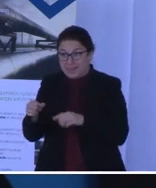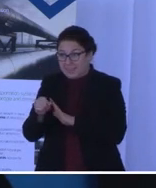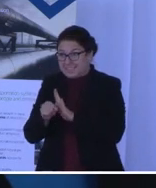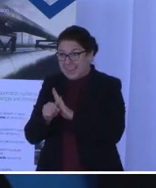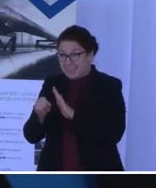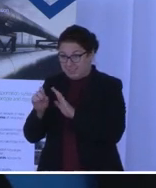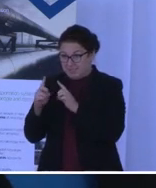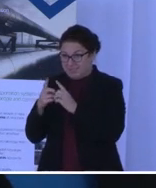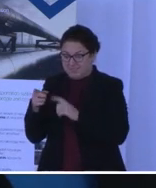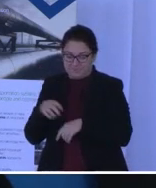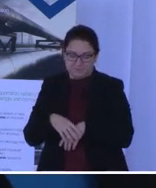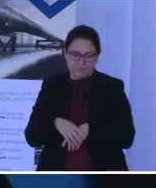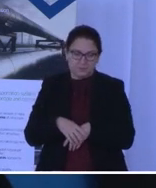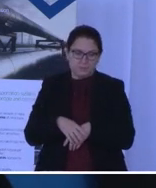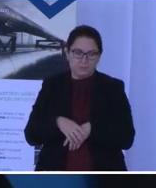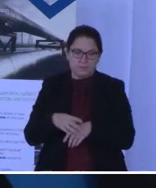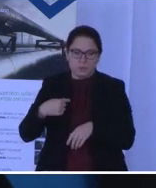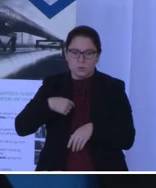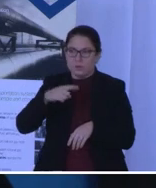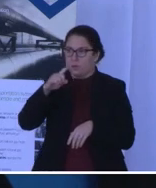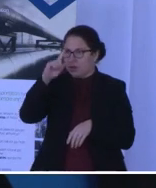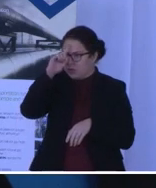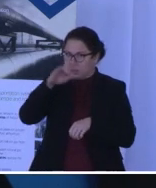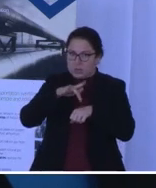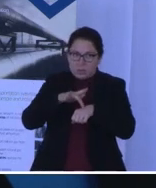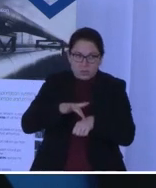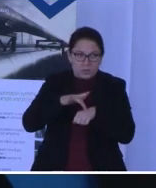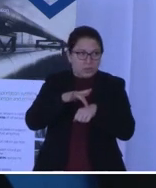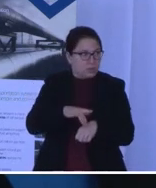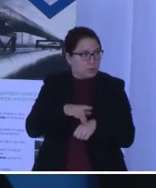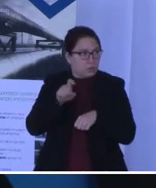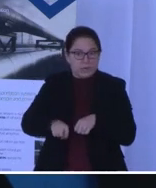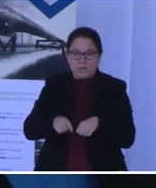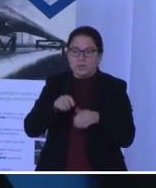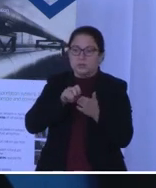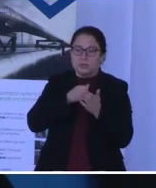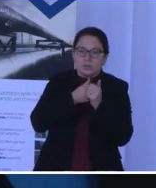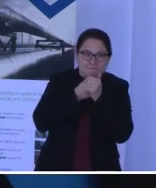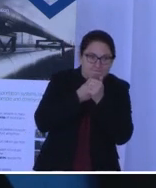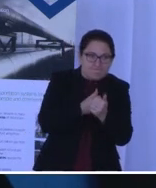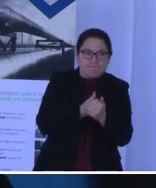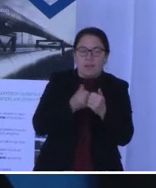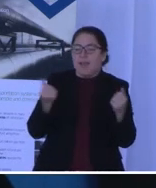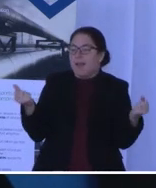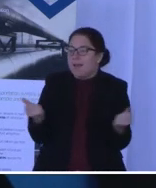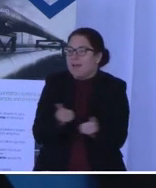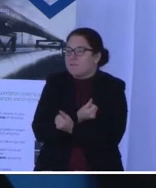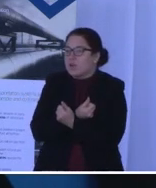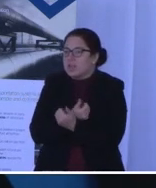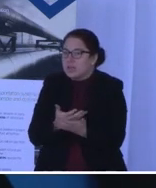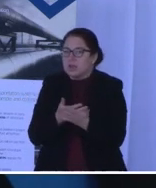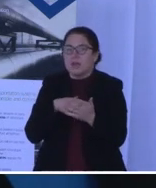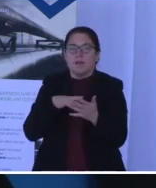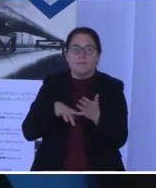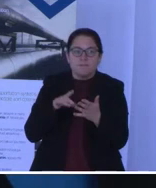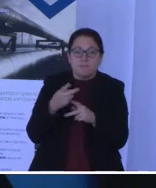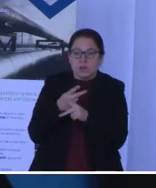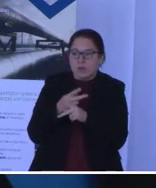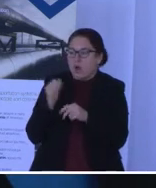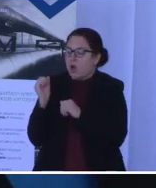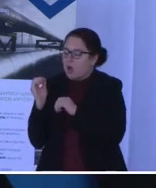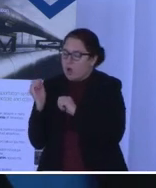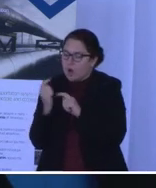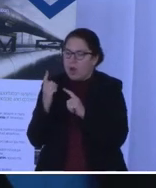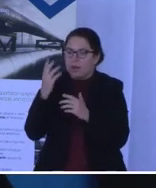And we were absolutely fixated on the need to track down every lead we could get in order to prevent